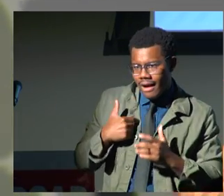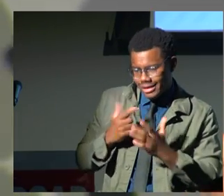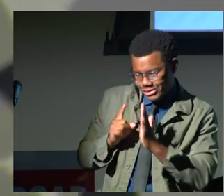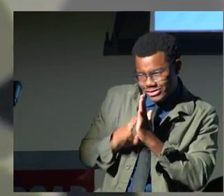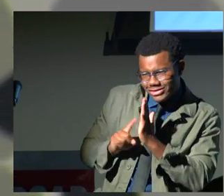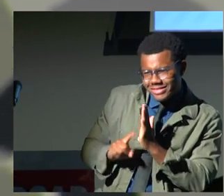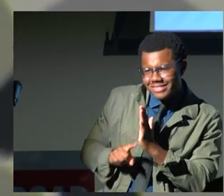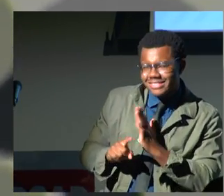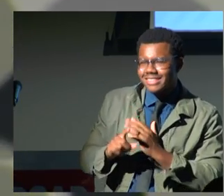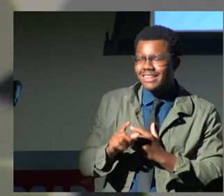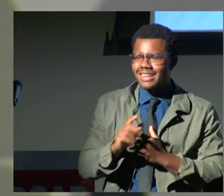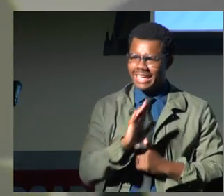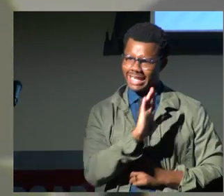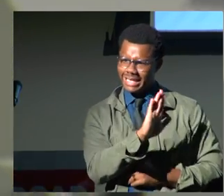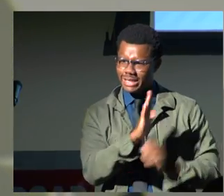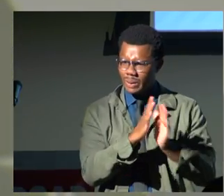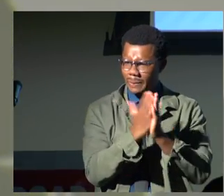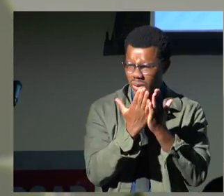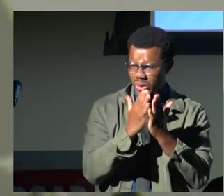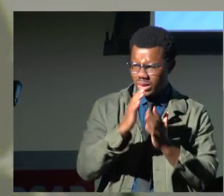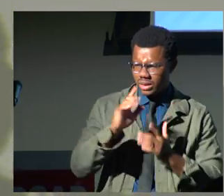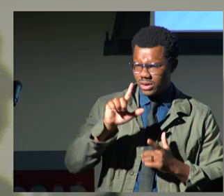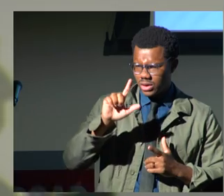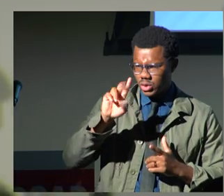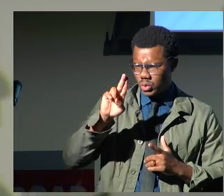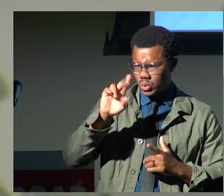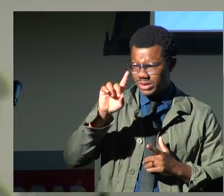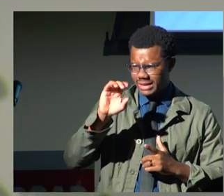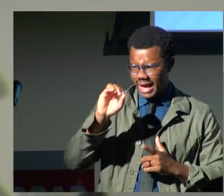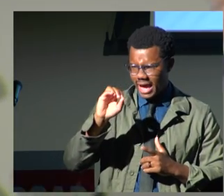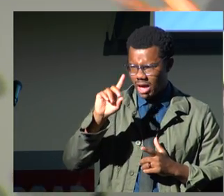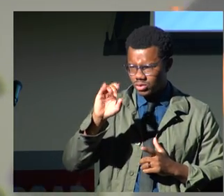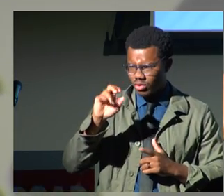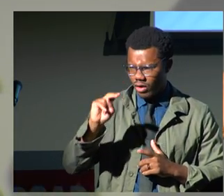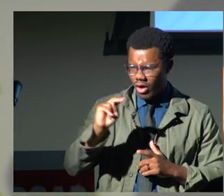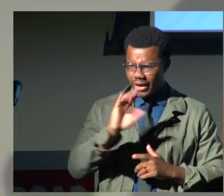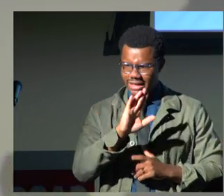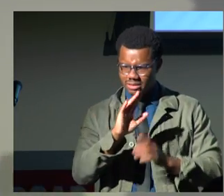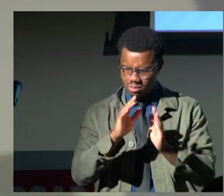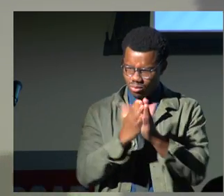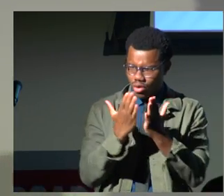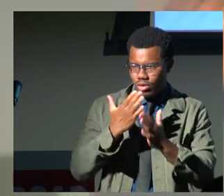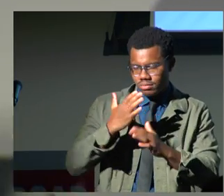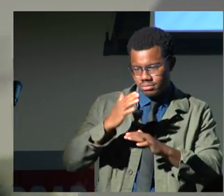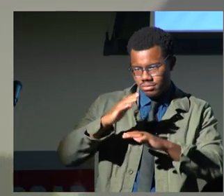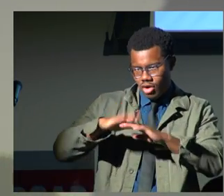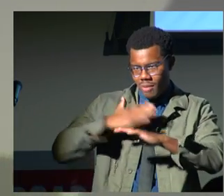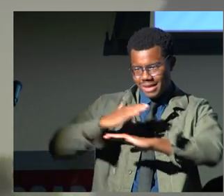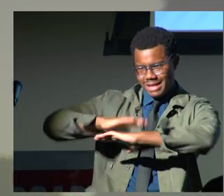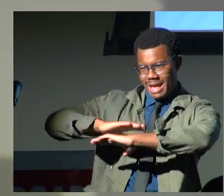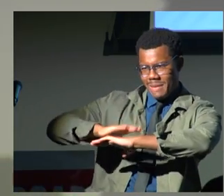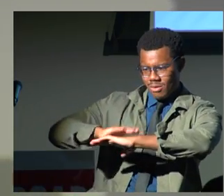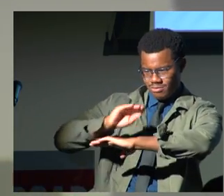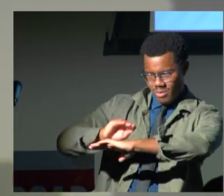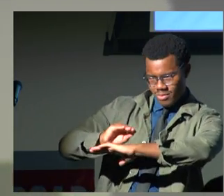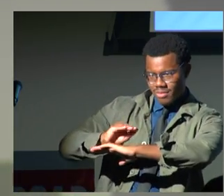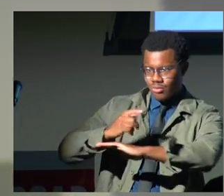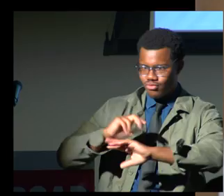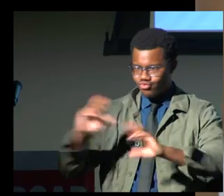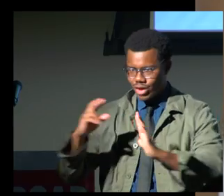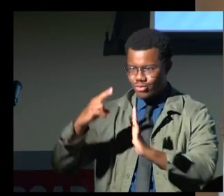the table and looking at all these beautiful portraits that he makes of like everyday people, mm-hmm. all around the world,